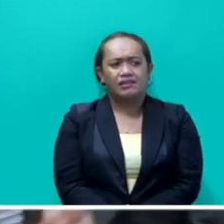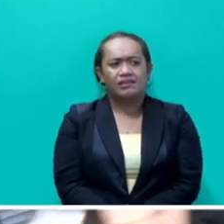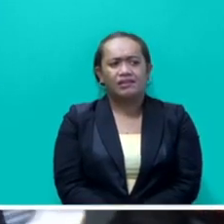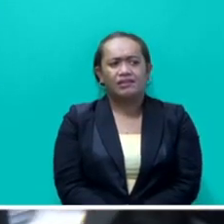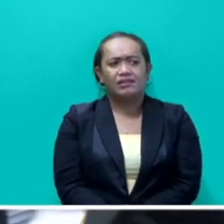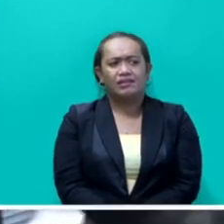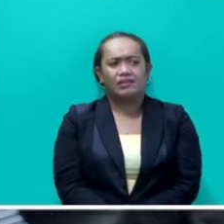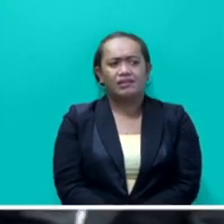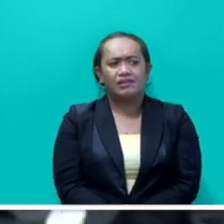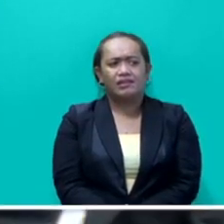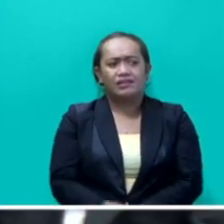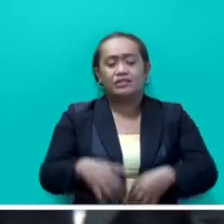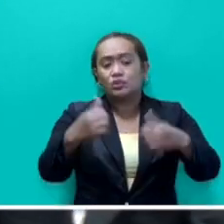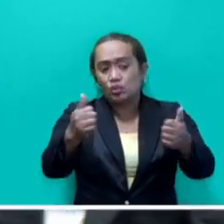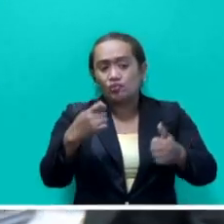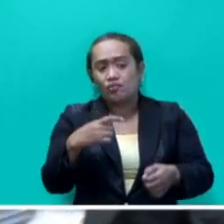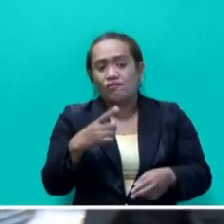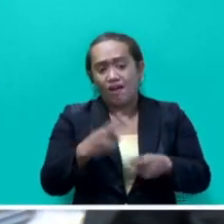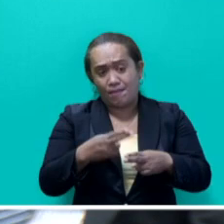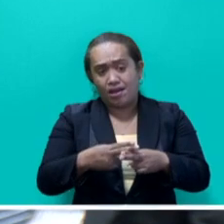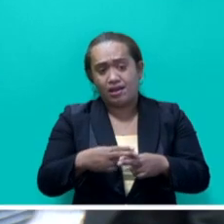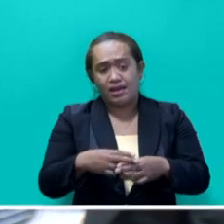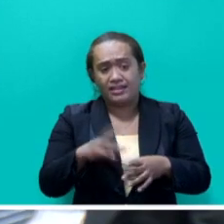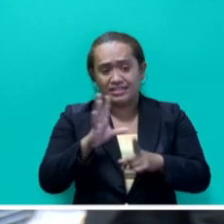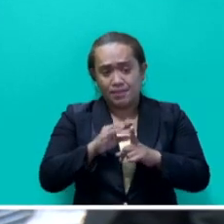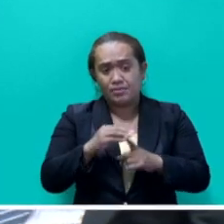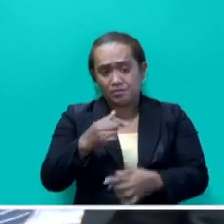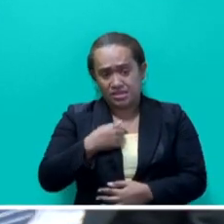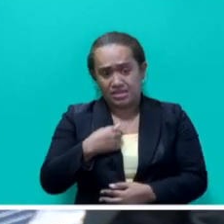it's good for the farmers. Honorable Biman Prasad.